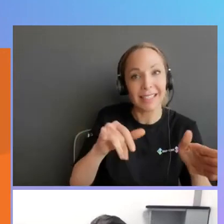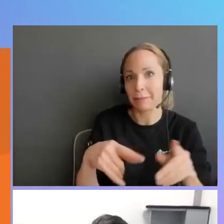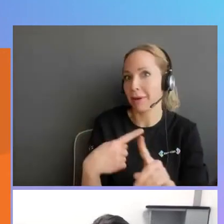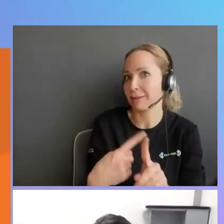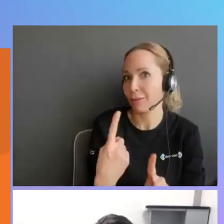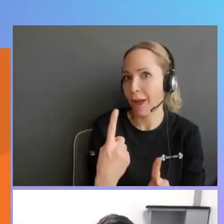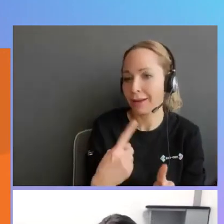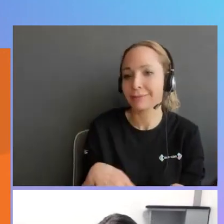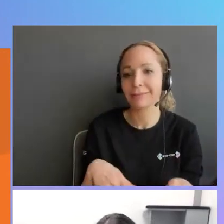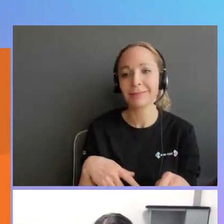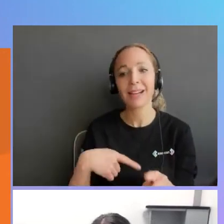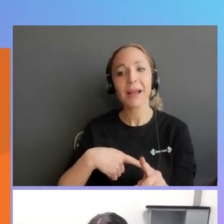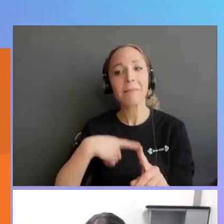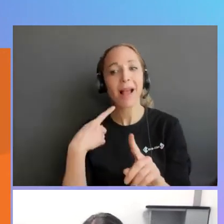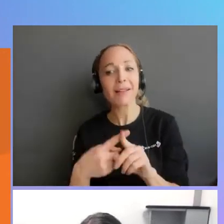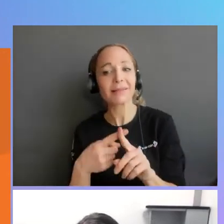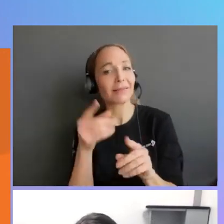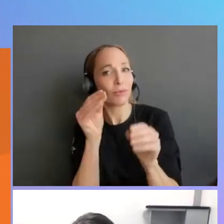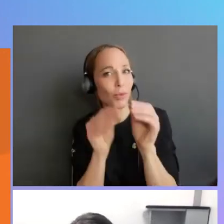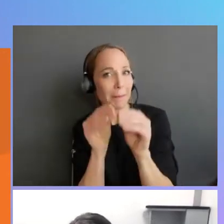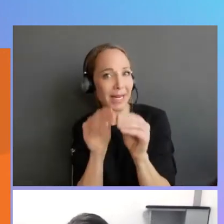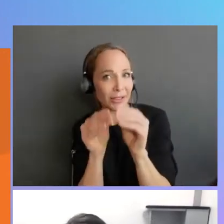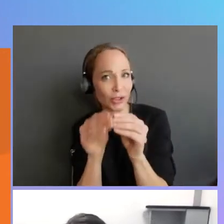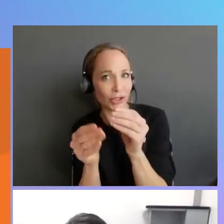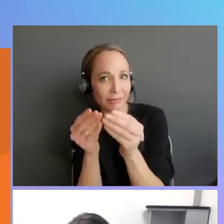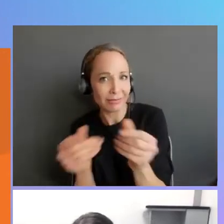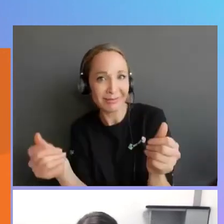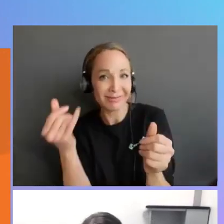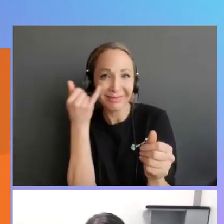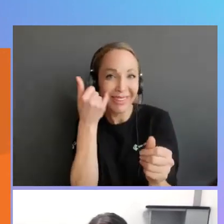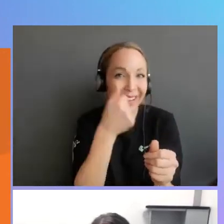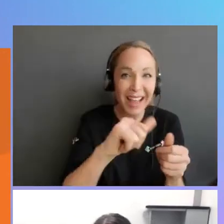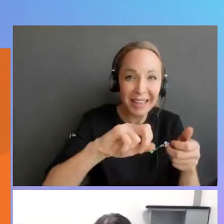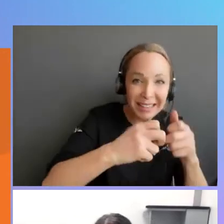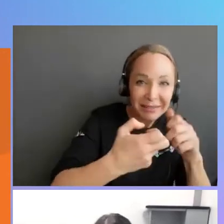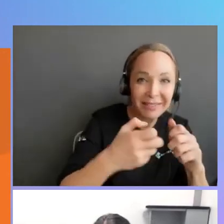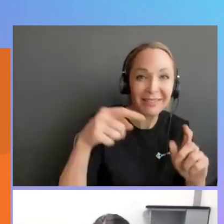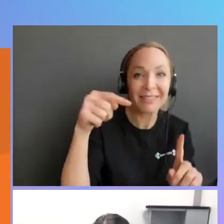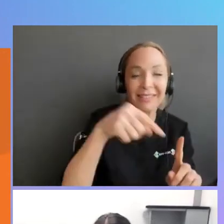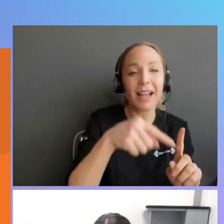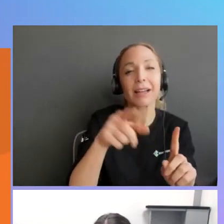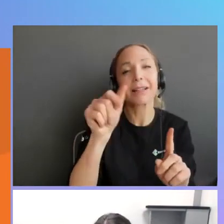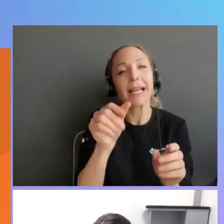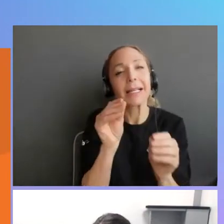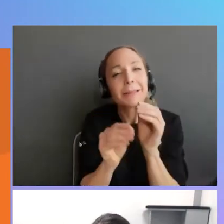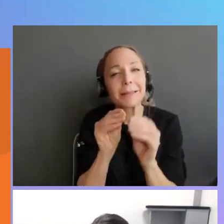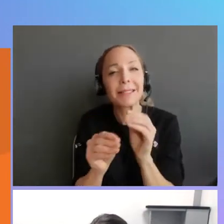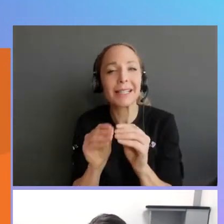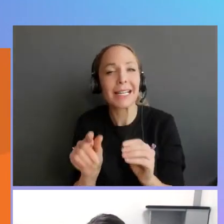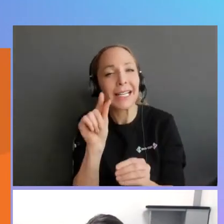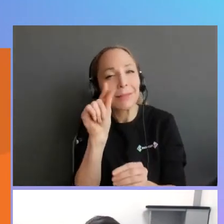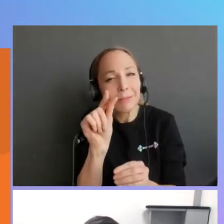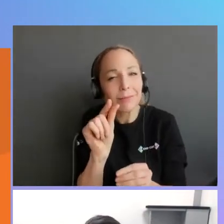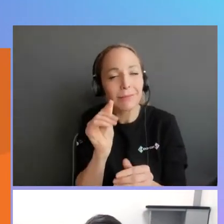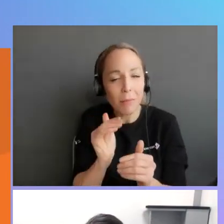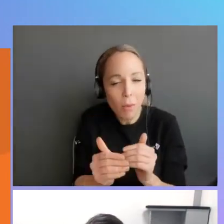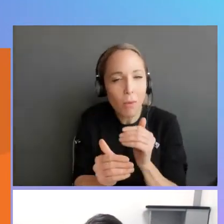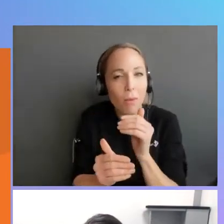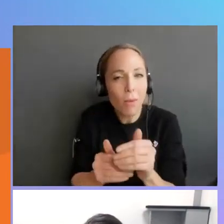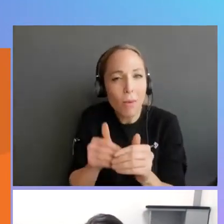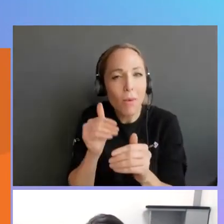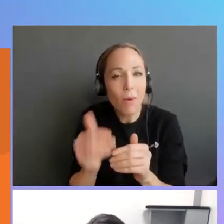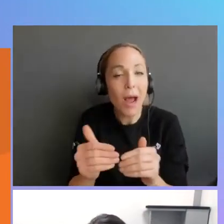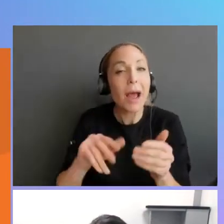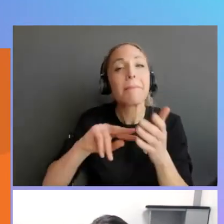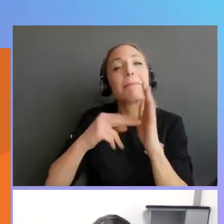any defects that we find as very iterative and very granular. This makes accessibility really scalable because you're tackling one small idea